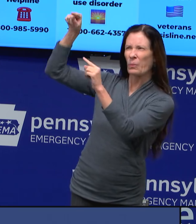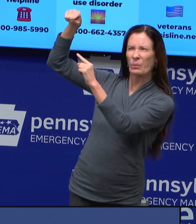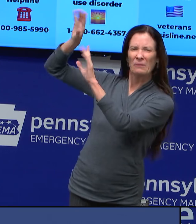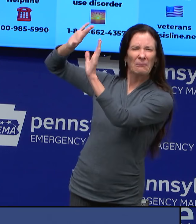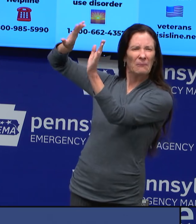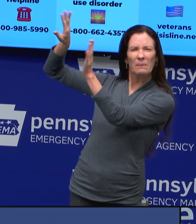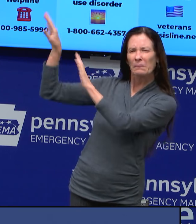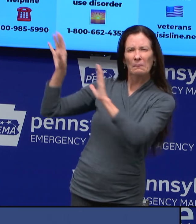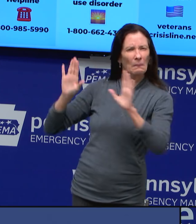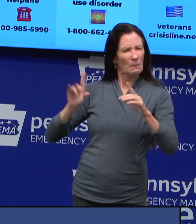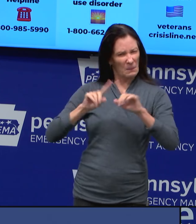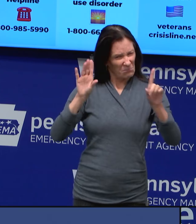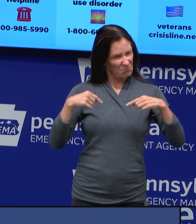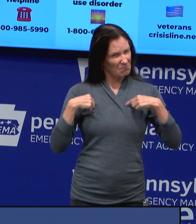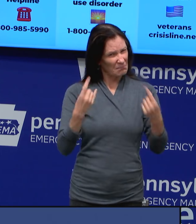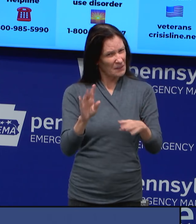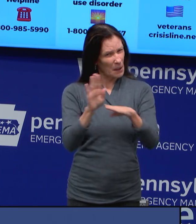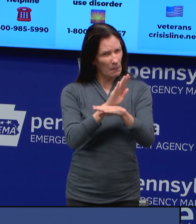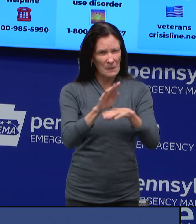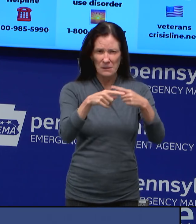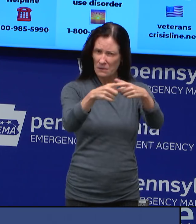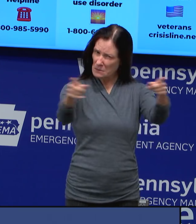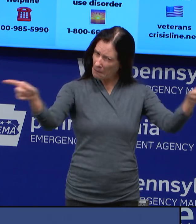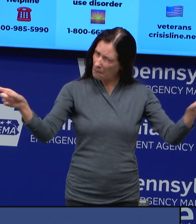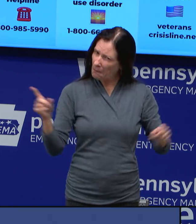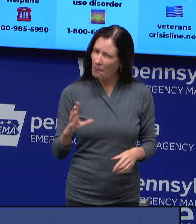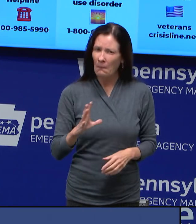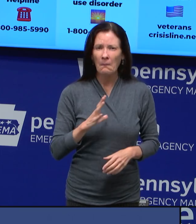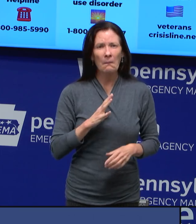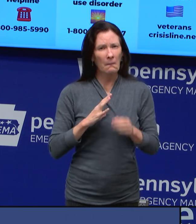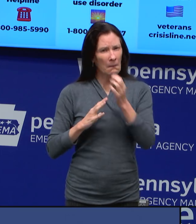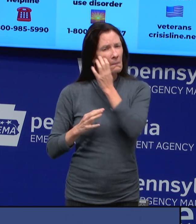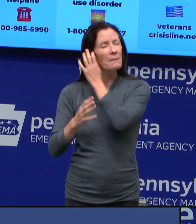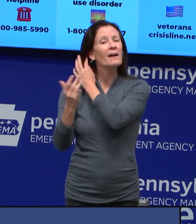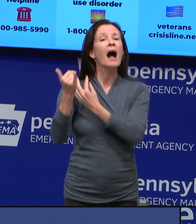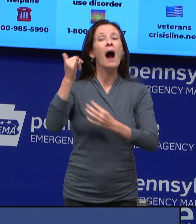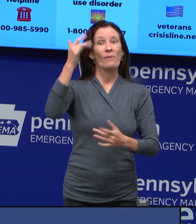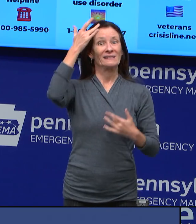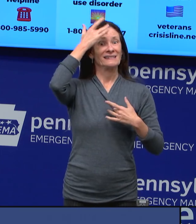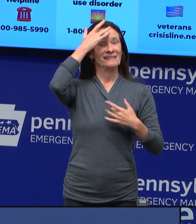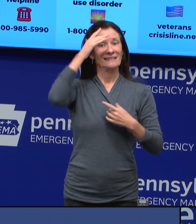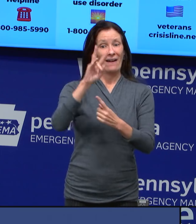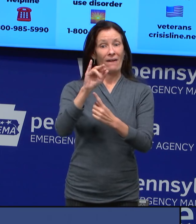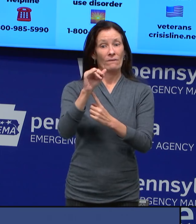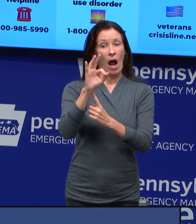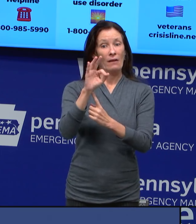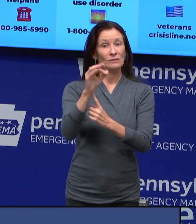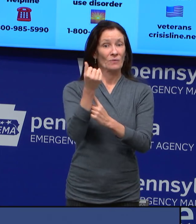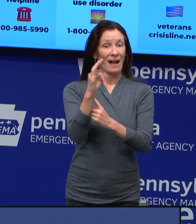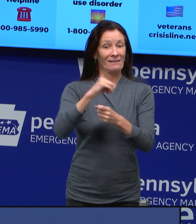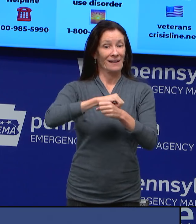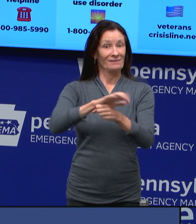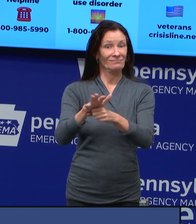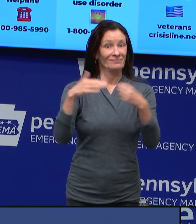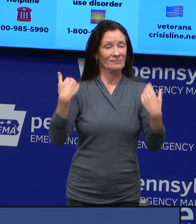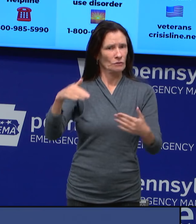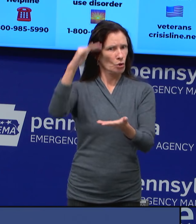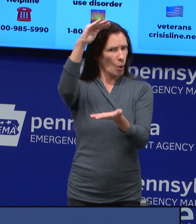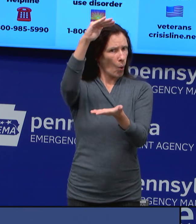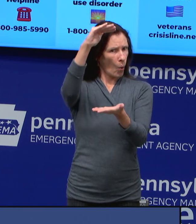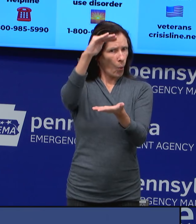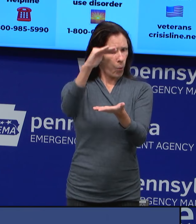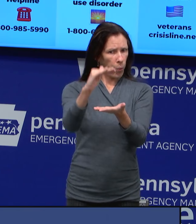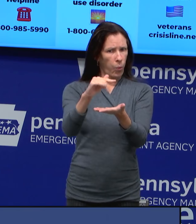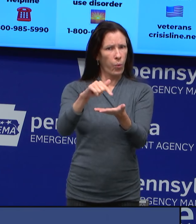mitigation of the spread of COVID-19. As we have seen with the numbers today, this is a very dangerous virus. We